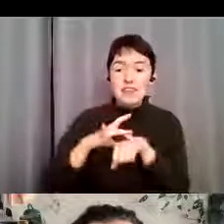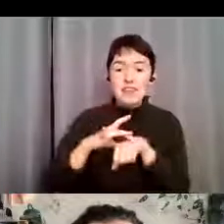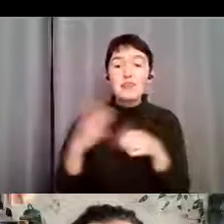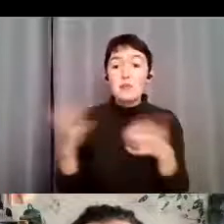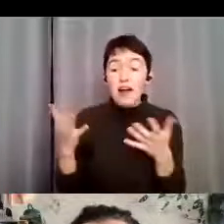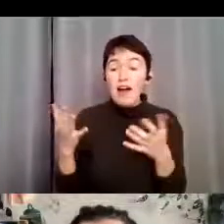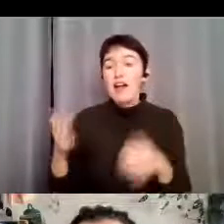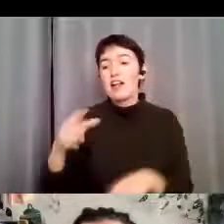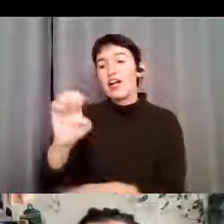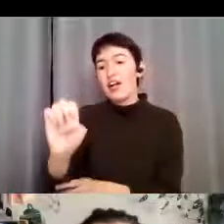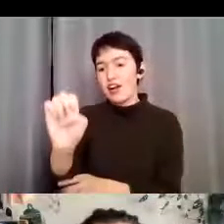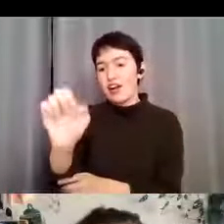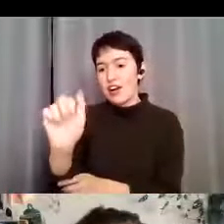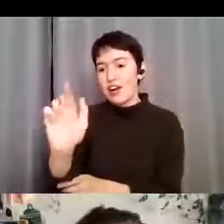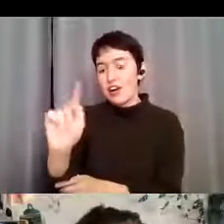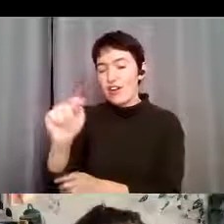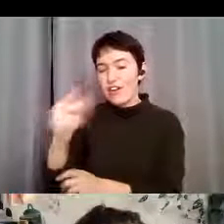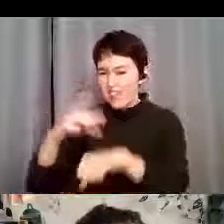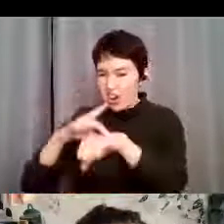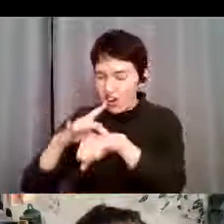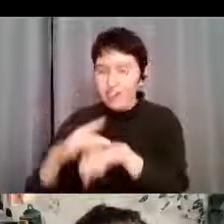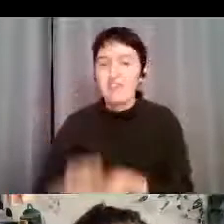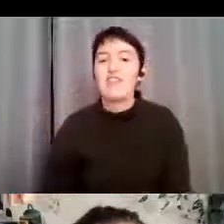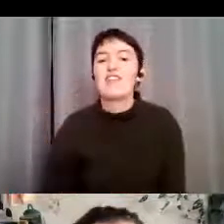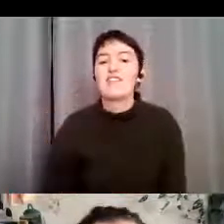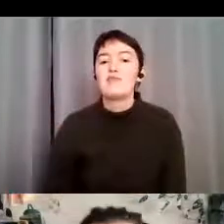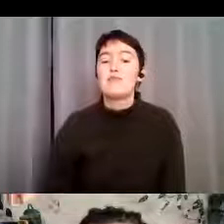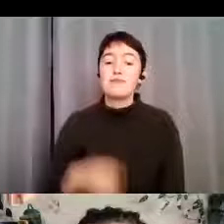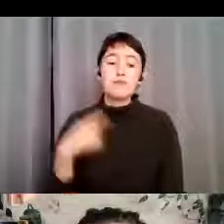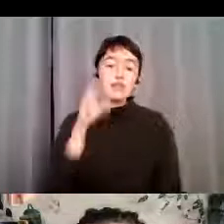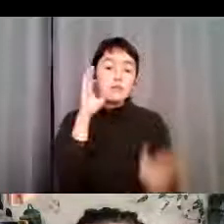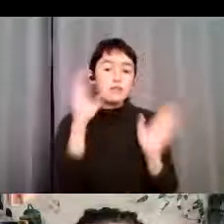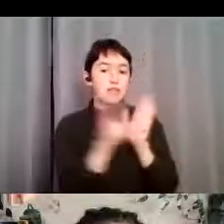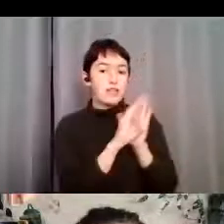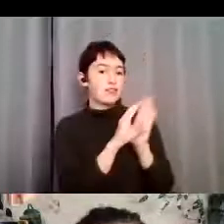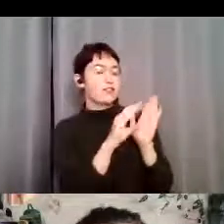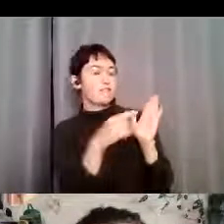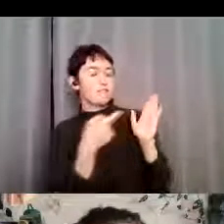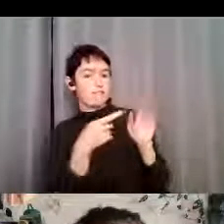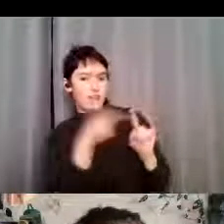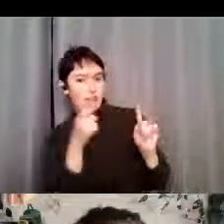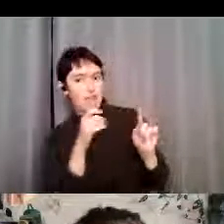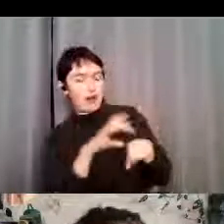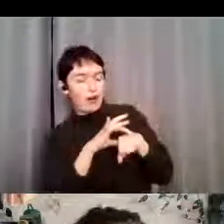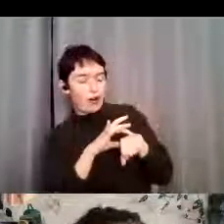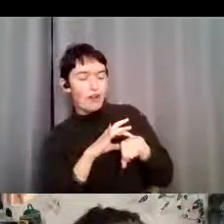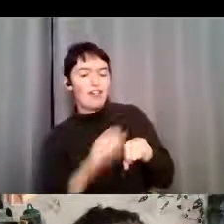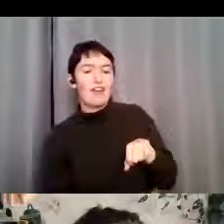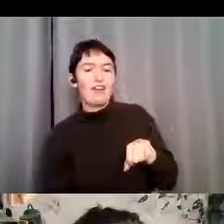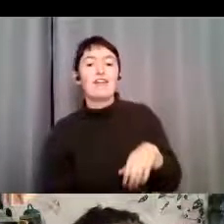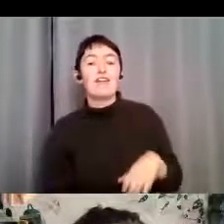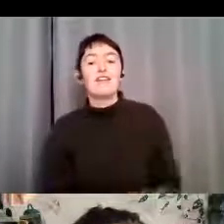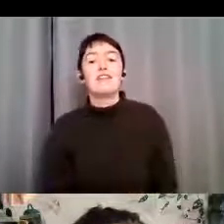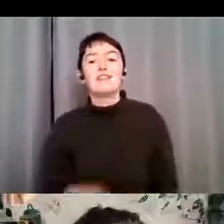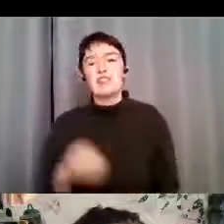Earth. This is a picture taken right here on planet Earth. This was a few months ago when it